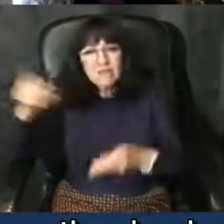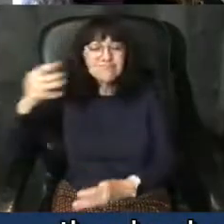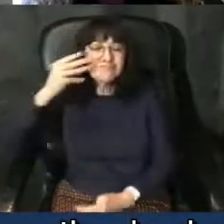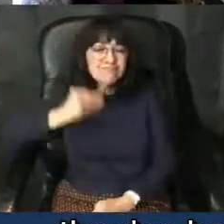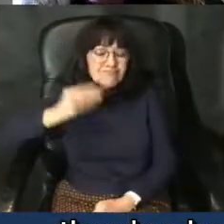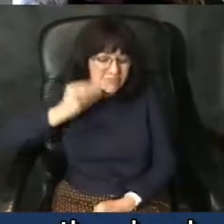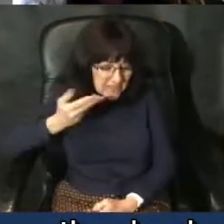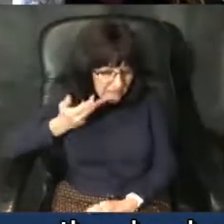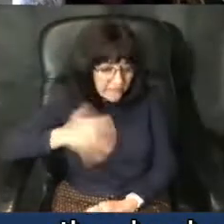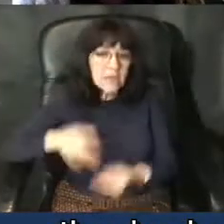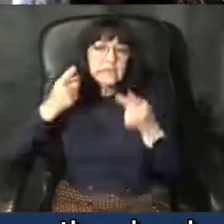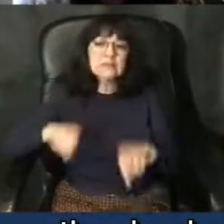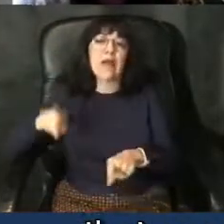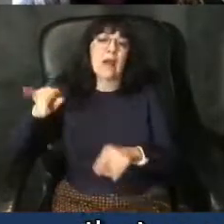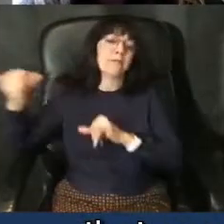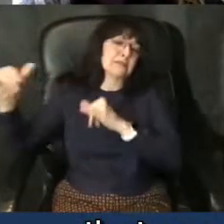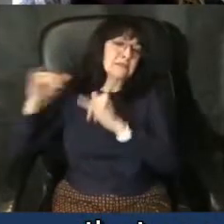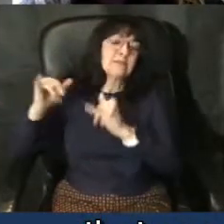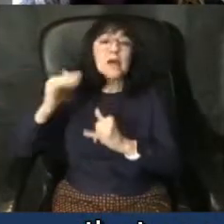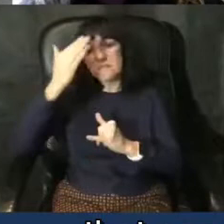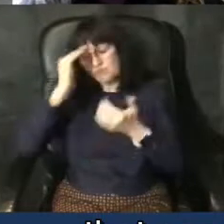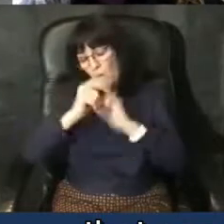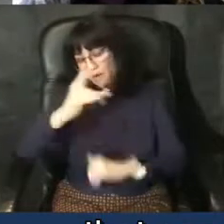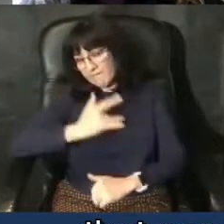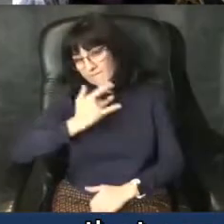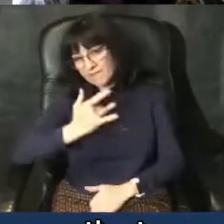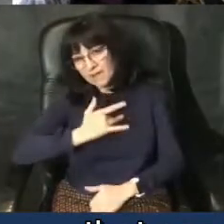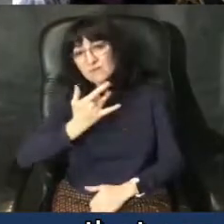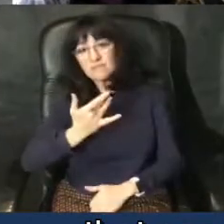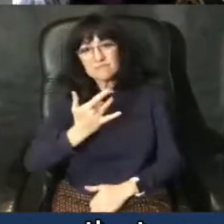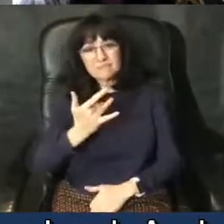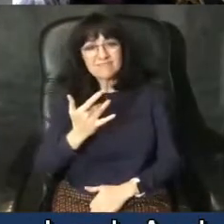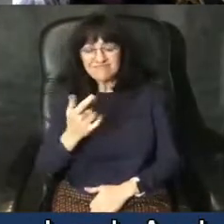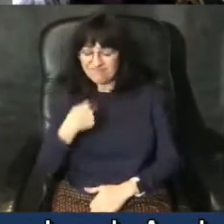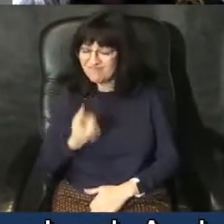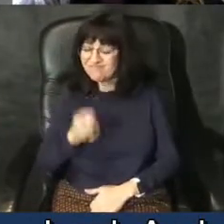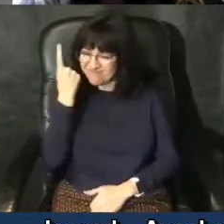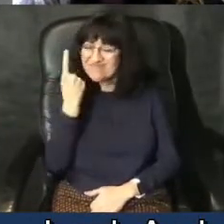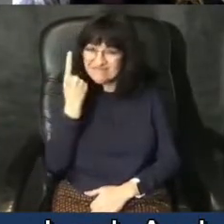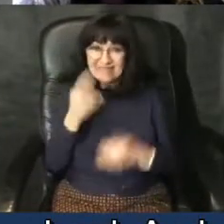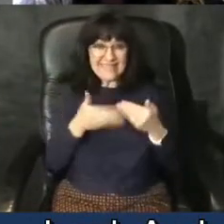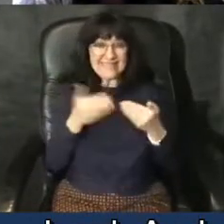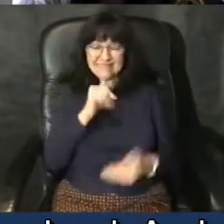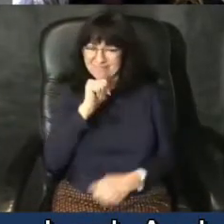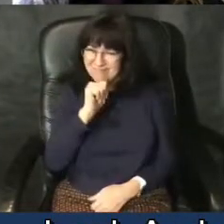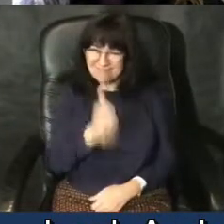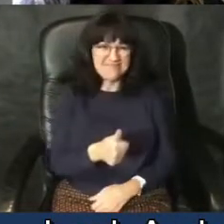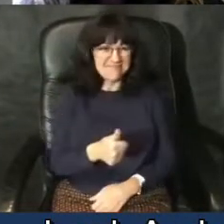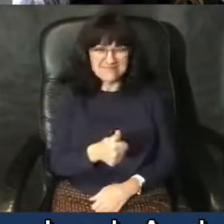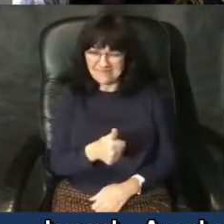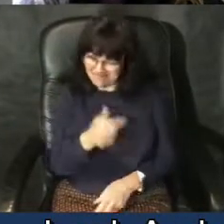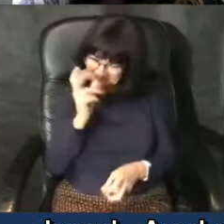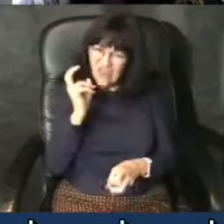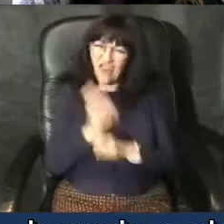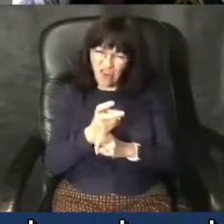walks of life, of folks that can just say, hey, we understand that this is hard. And sometimes these are really hard